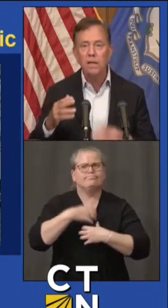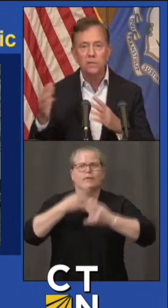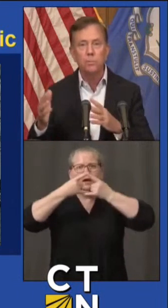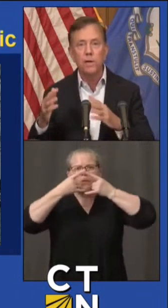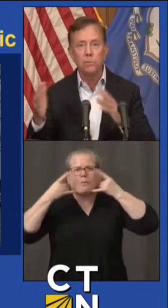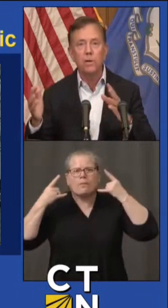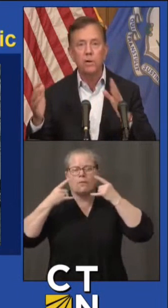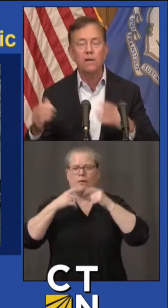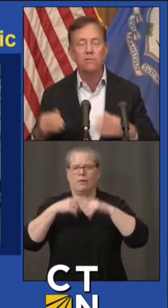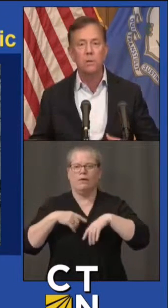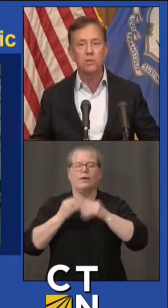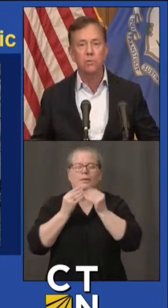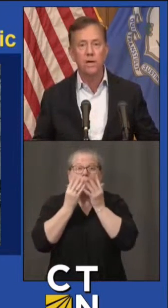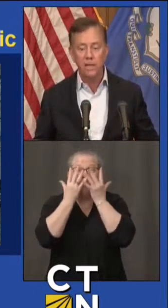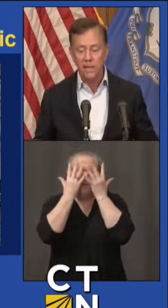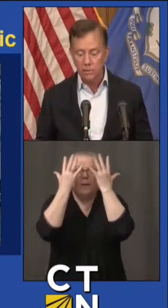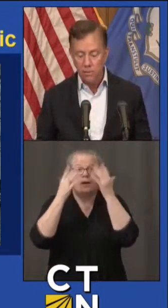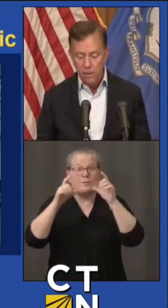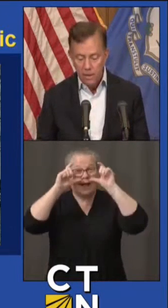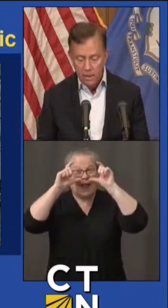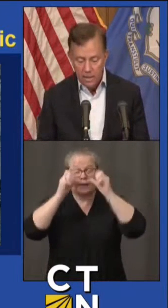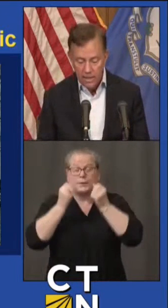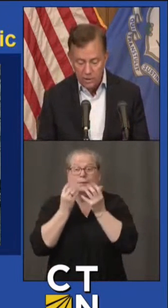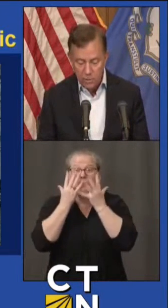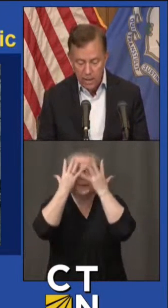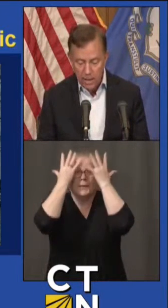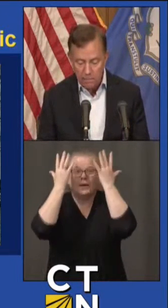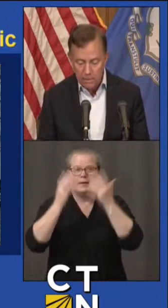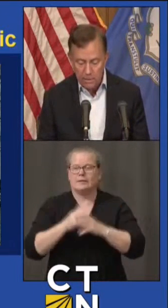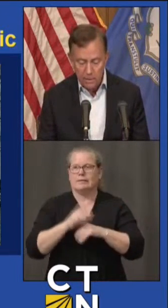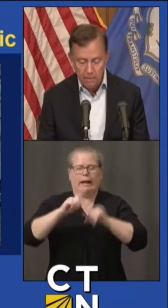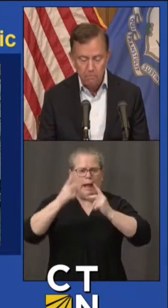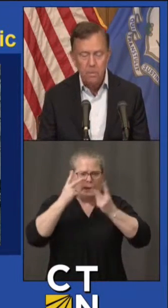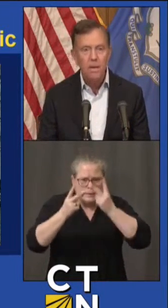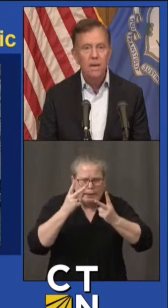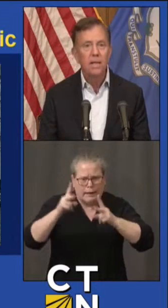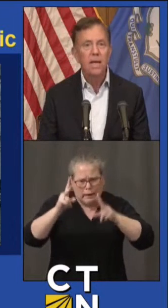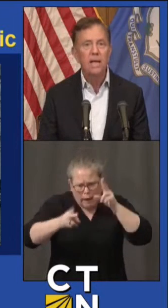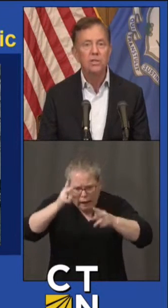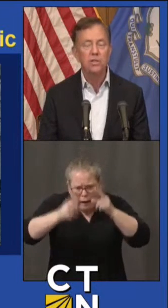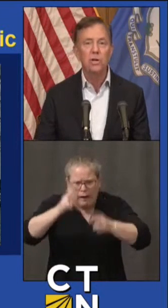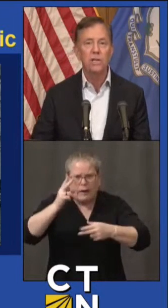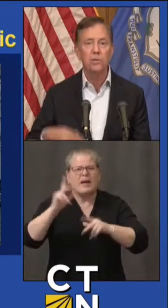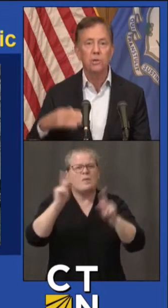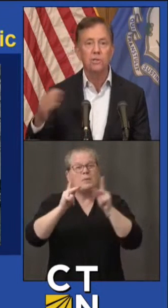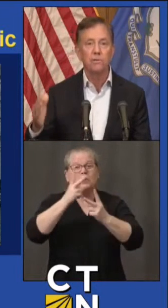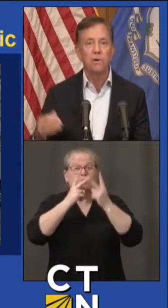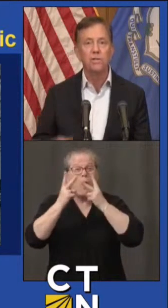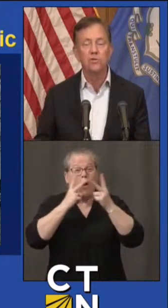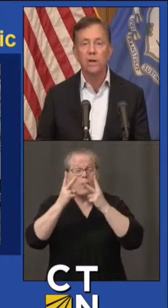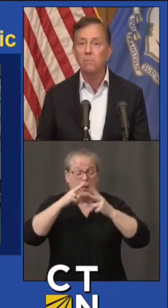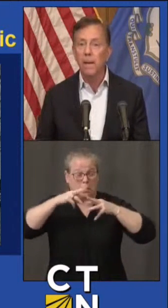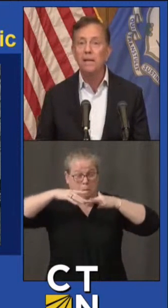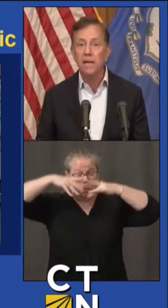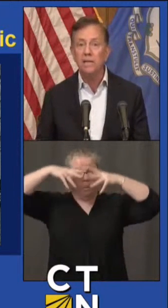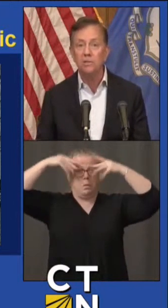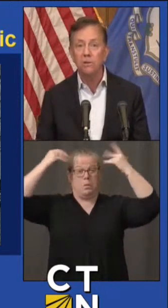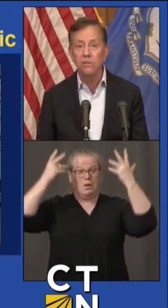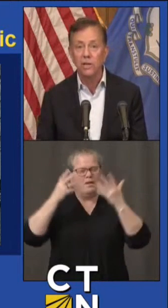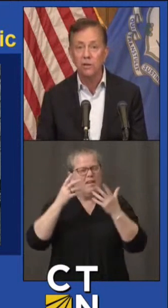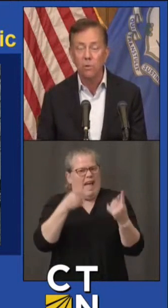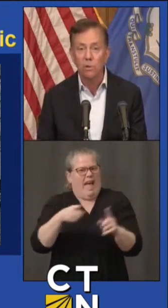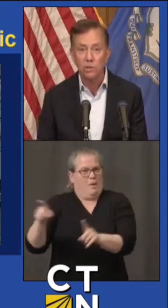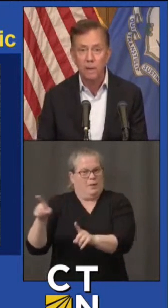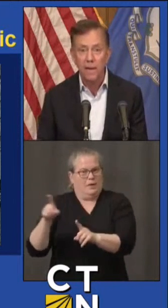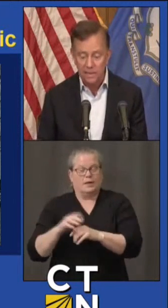That's a problem we don't have as much right now. That's what happened. They had to start issuing some very strict mandates or